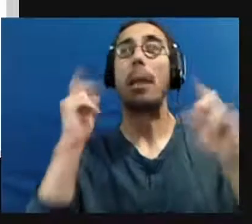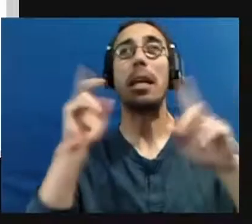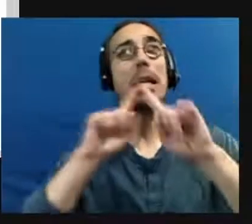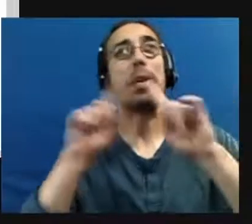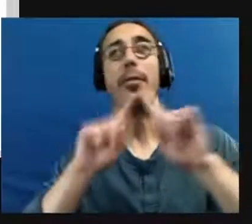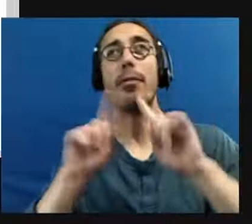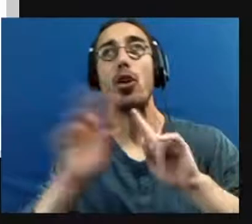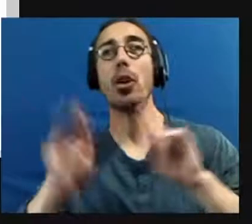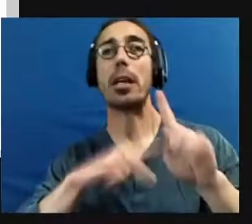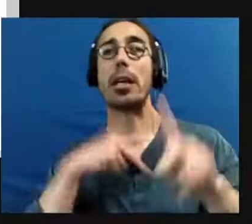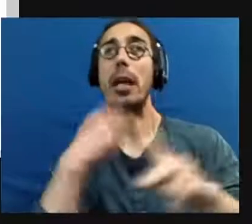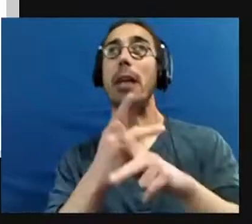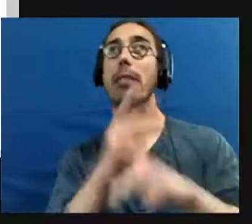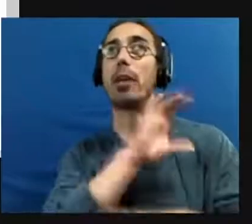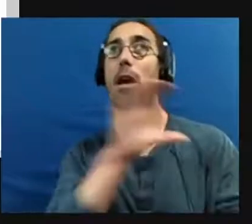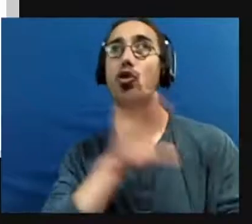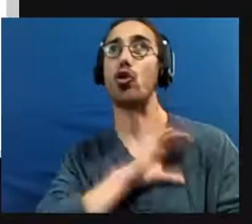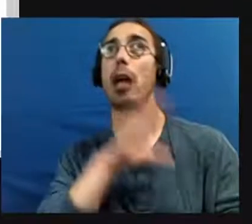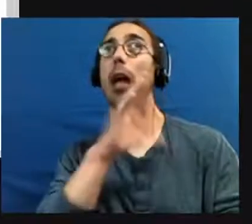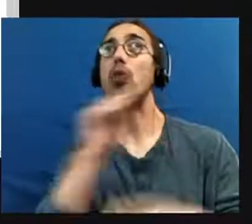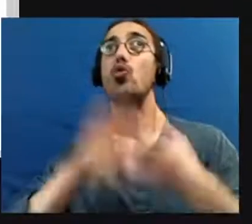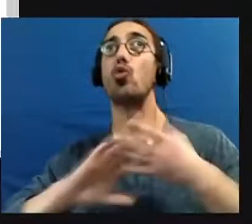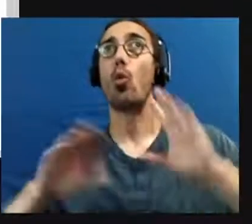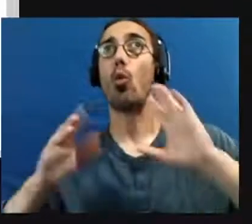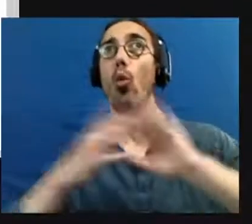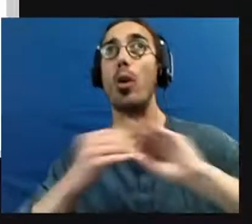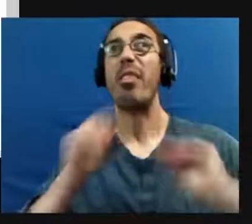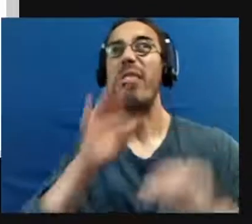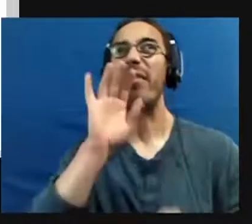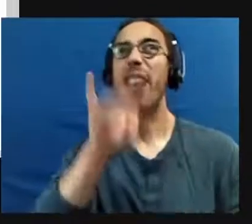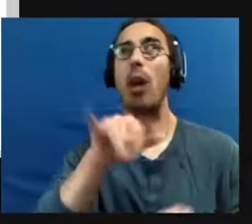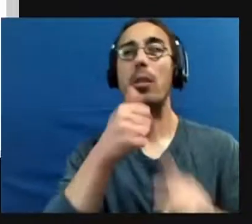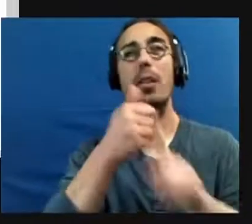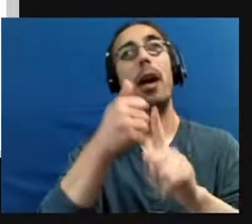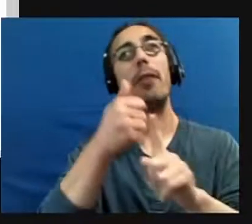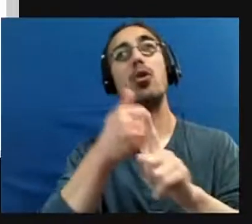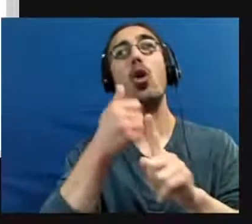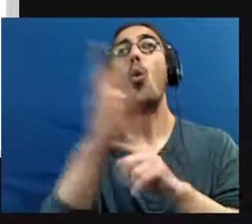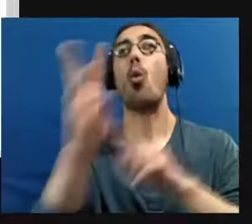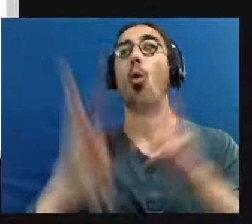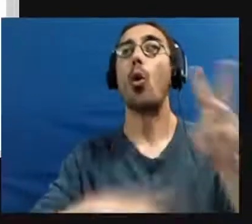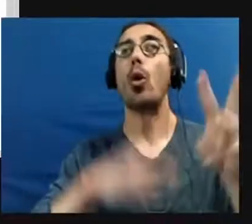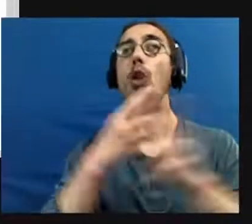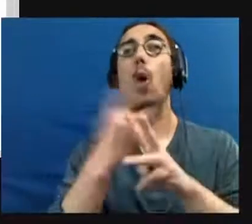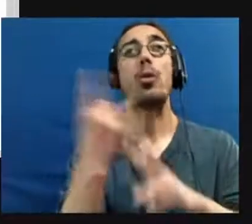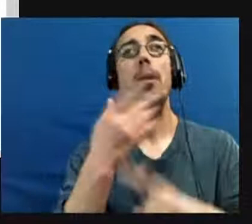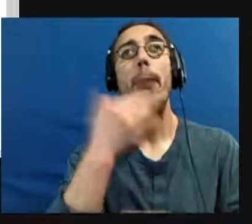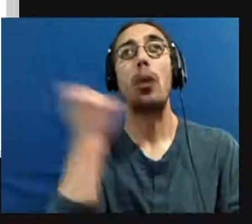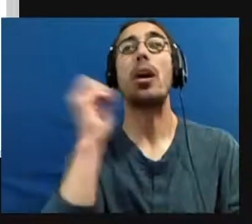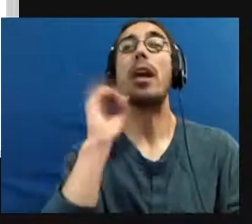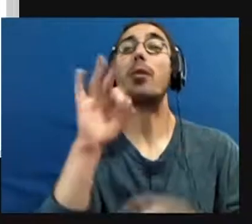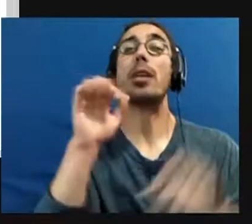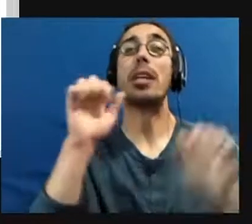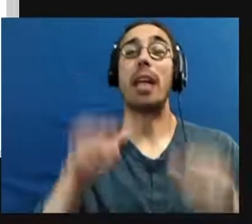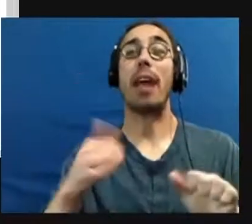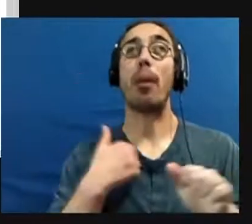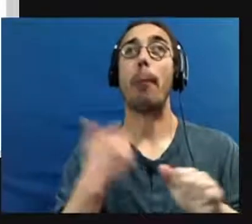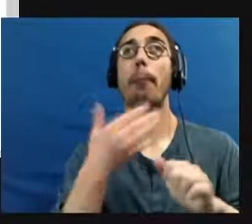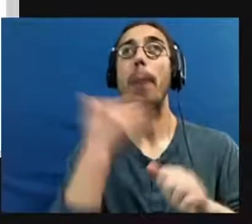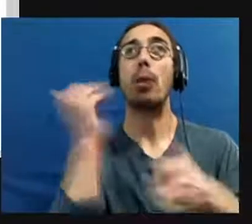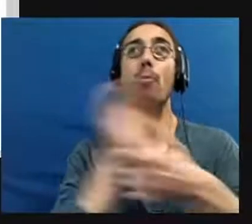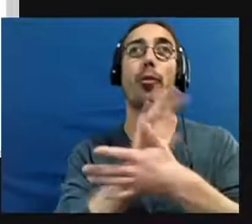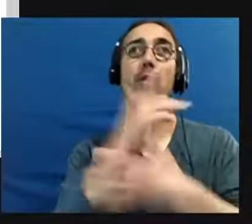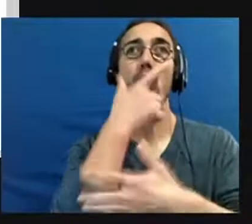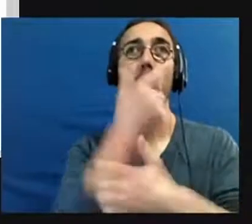robust stories. And I think, that the world is always going to be better if we can have better movies to watch.